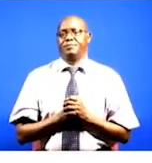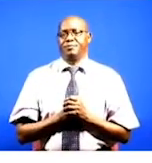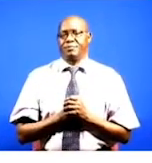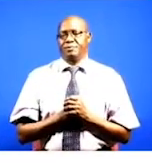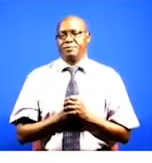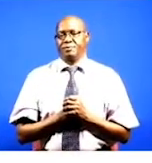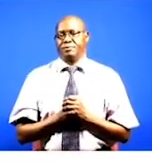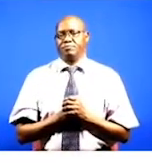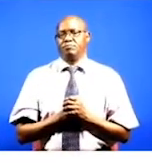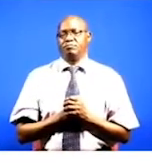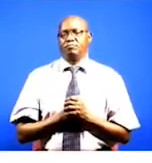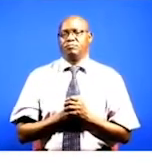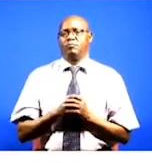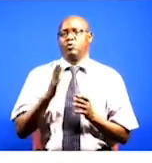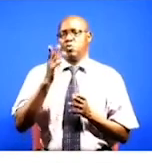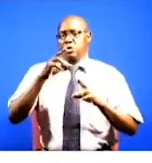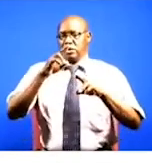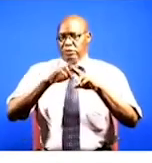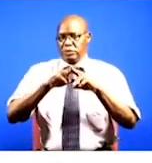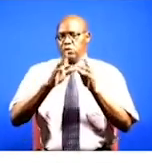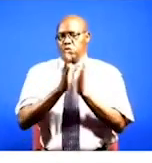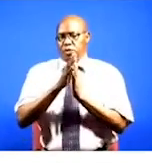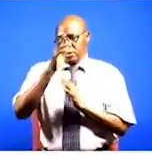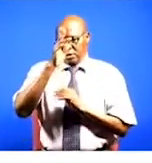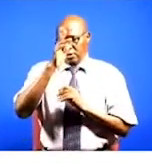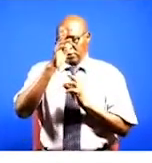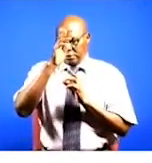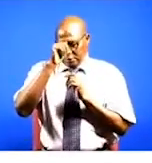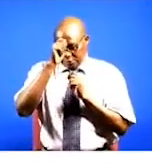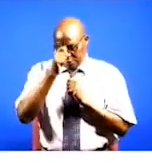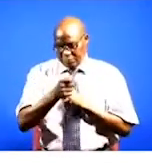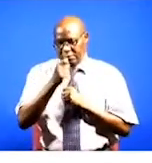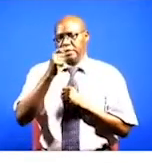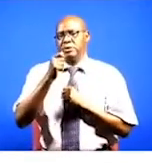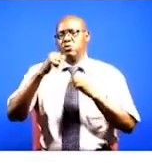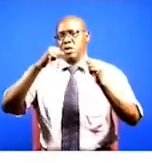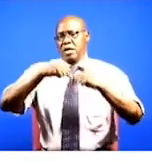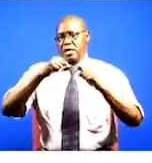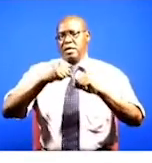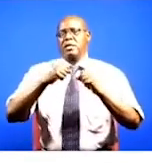Tutakaa kwa heshima, tujadiliane, ili tuelete mawiano katika hibanda yetu.